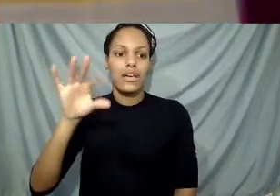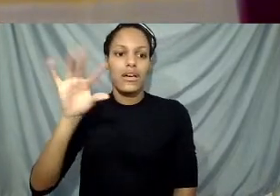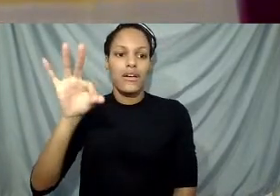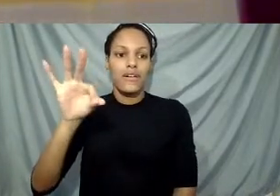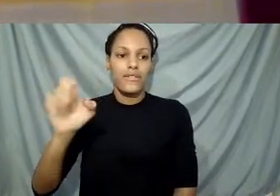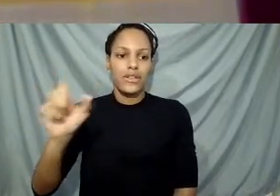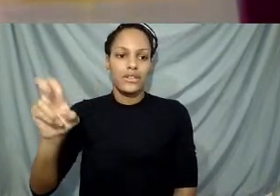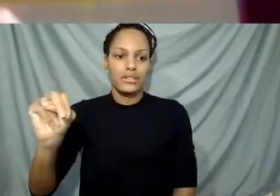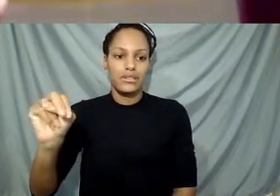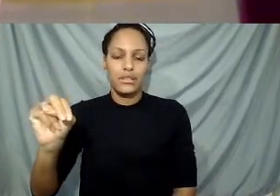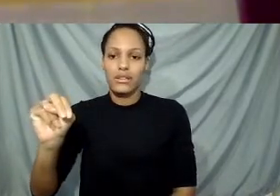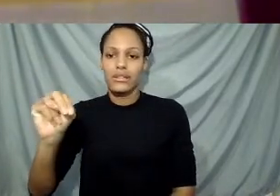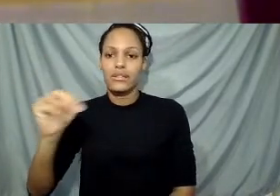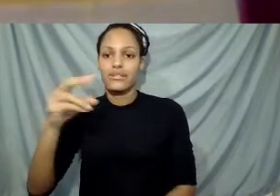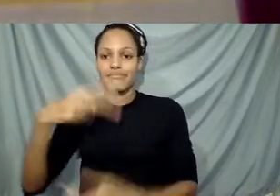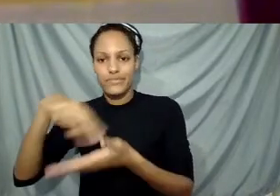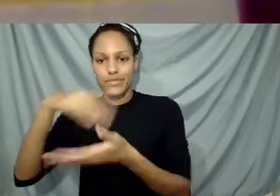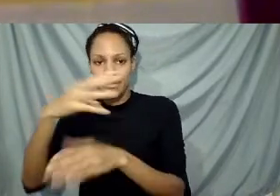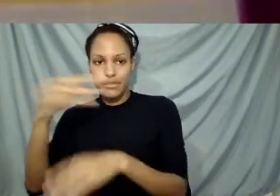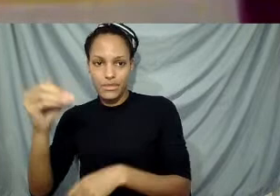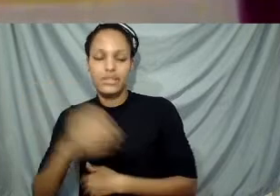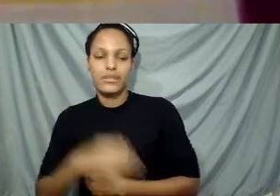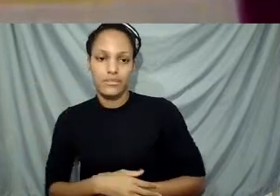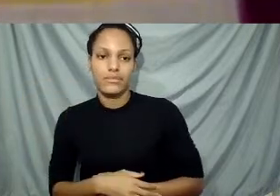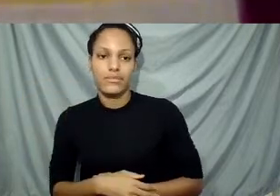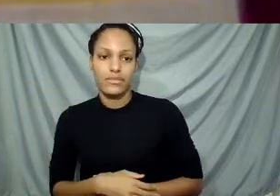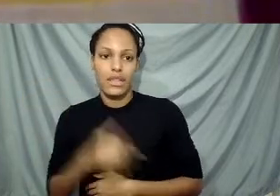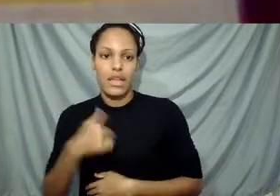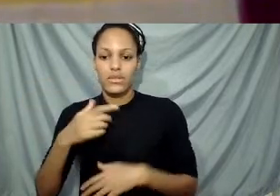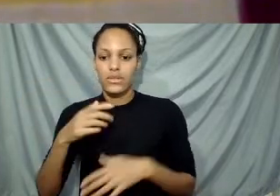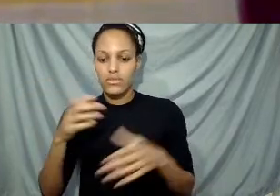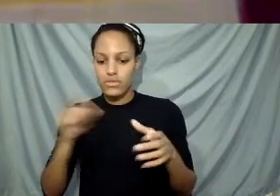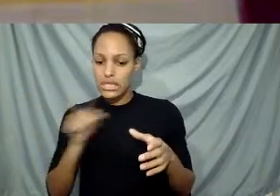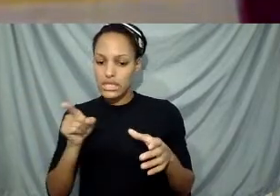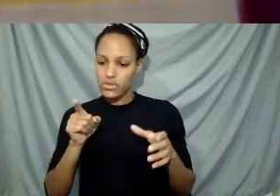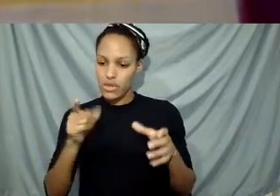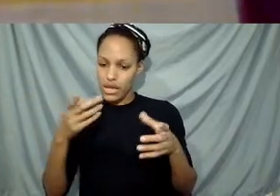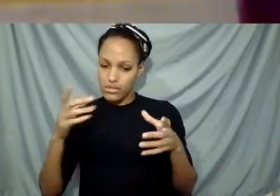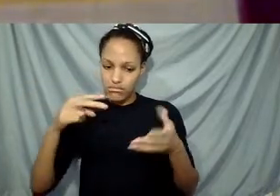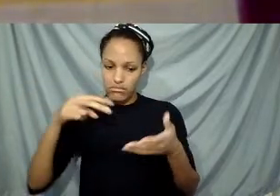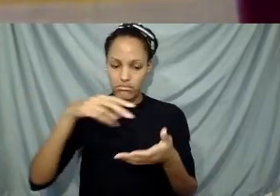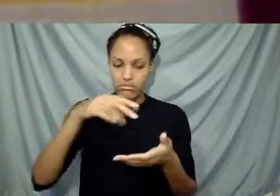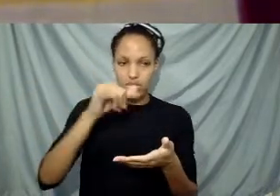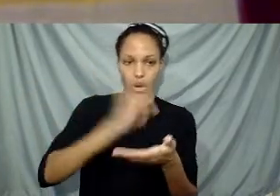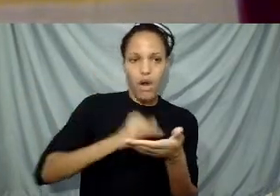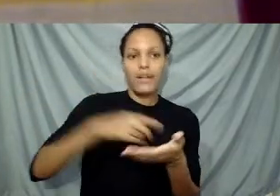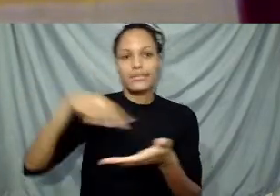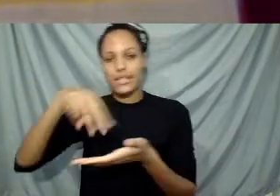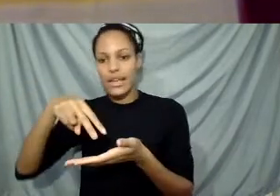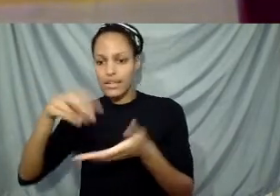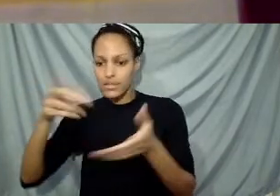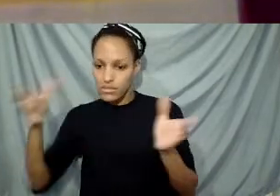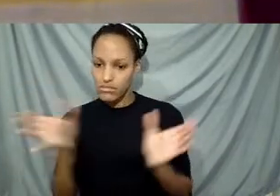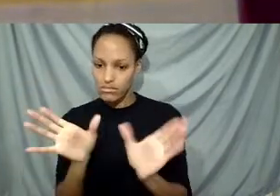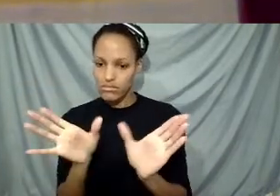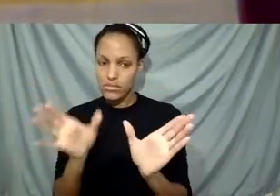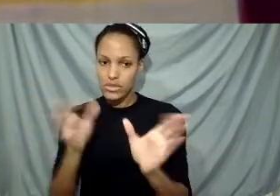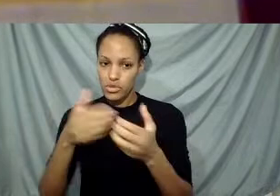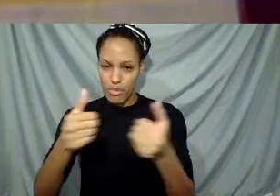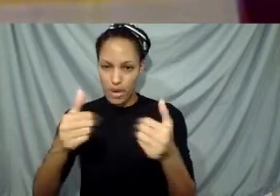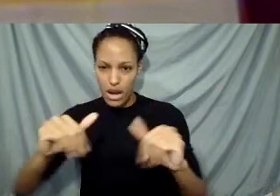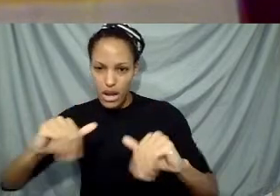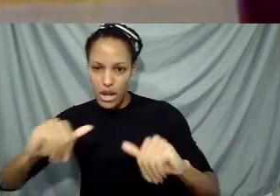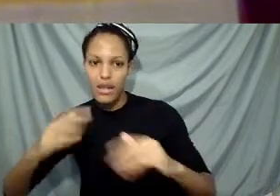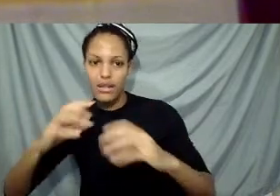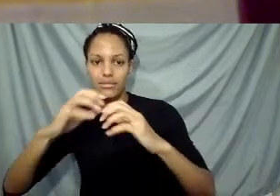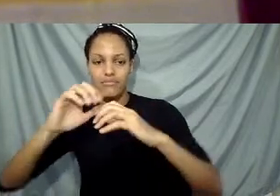is to push artistic and social boundaries, because that was what the impetus to make Consider Water was to use